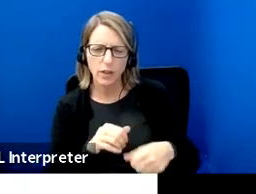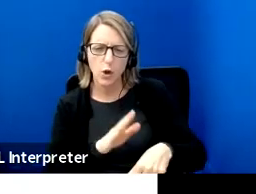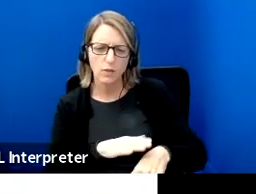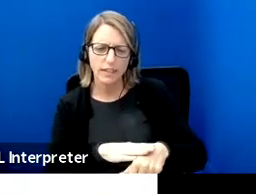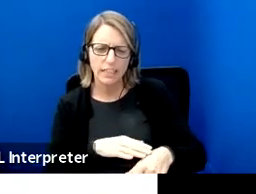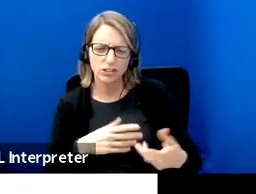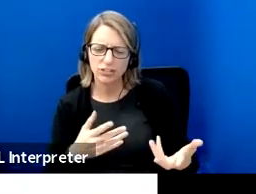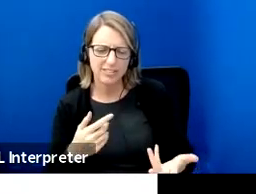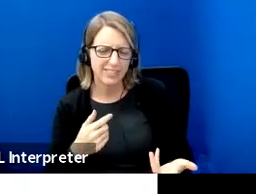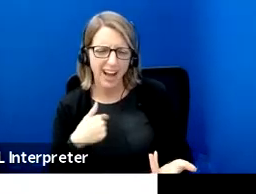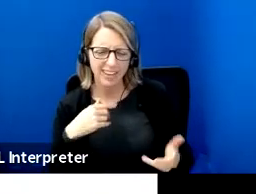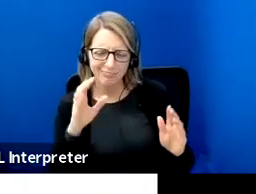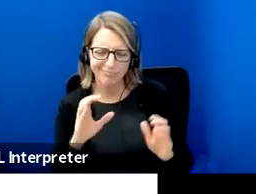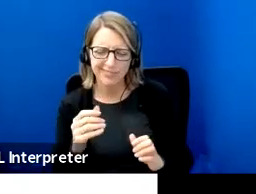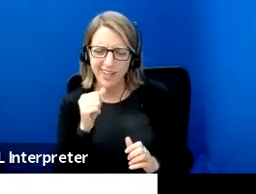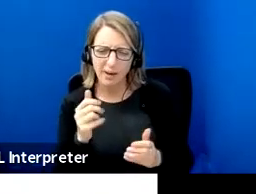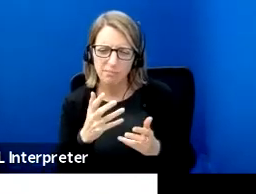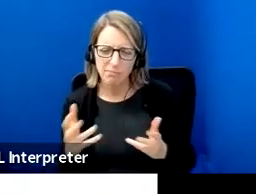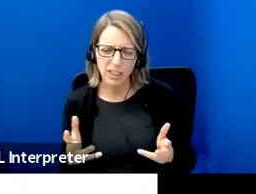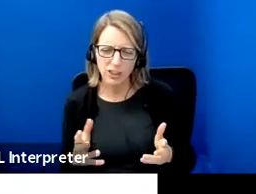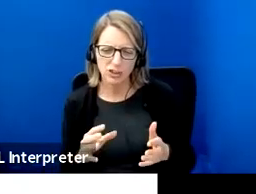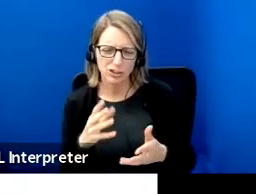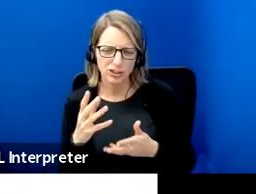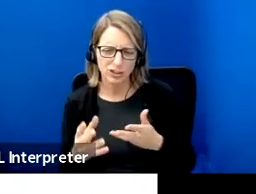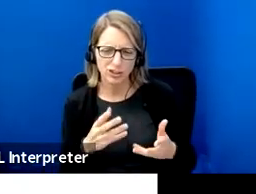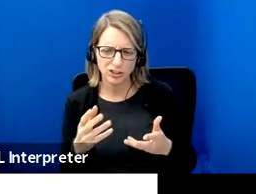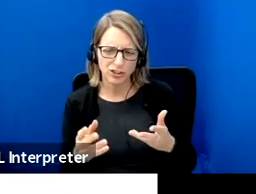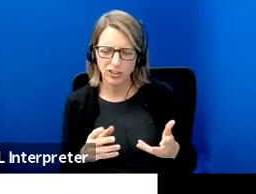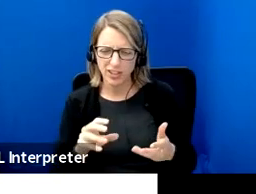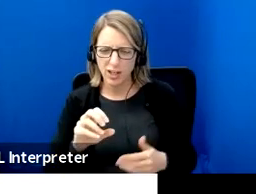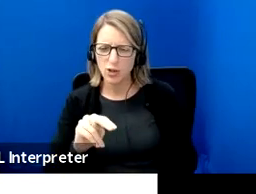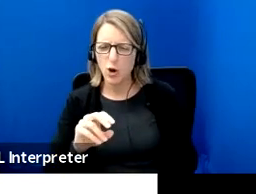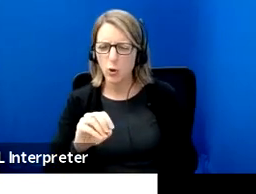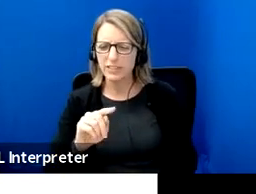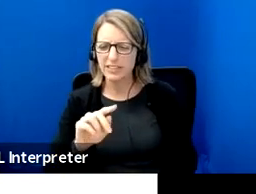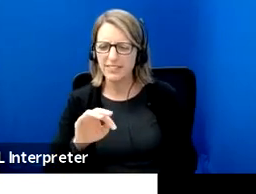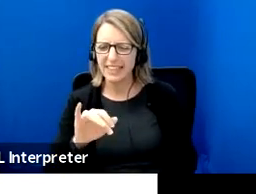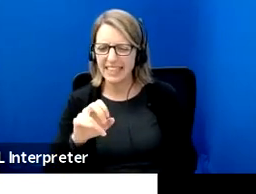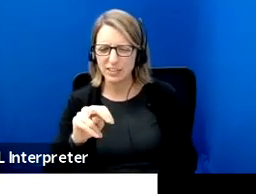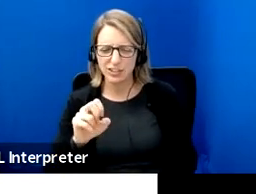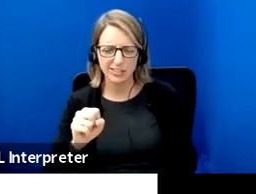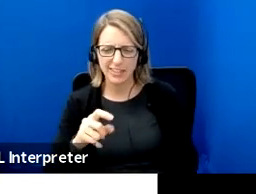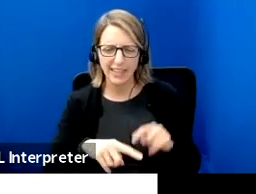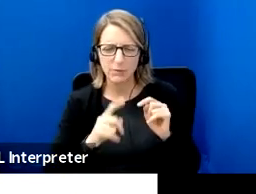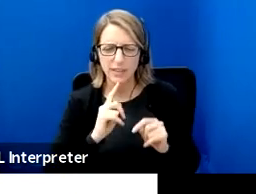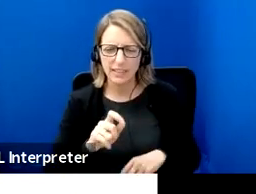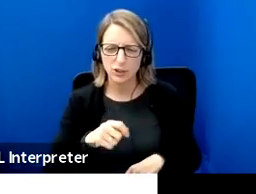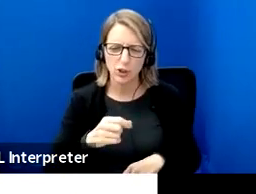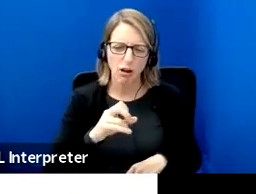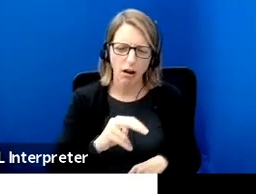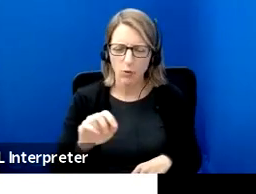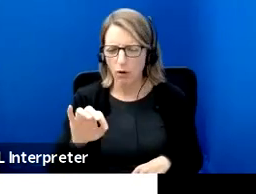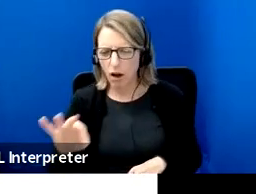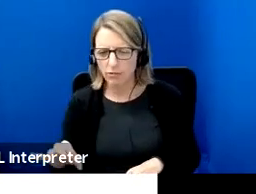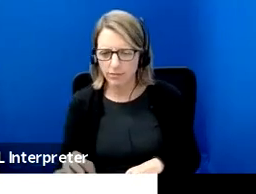wasn't a lot of granular notifications I could turn on or off. Is that correct? Yes, and we will actually get into